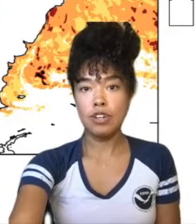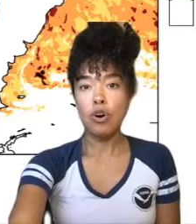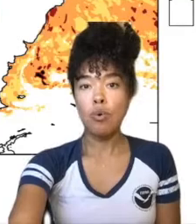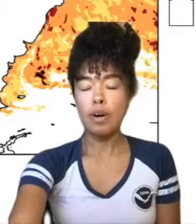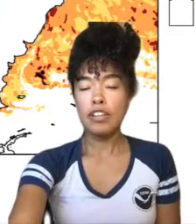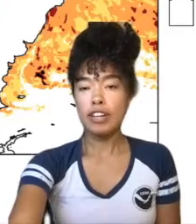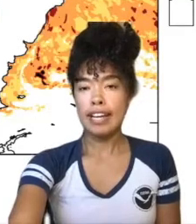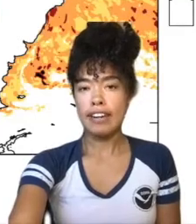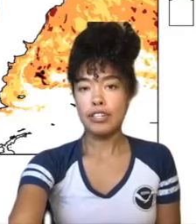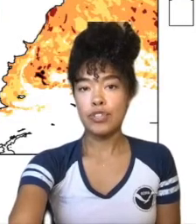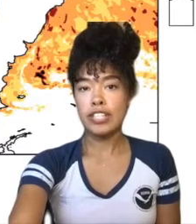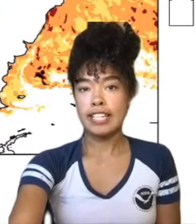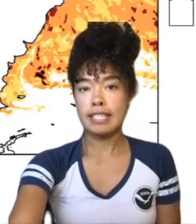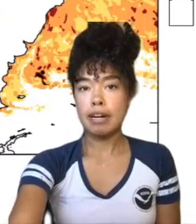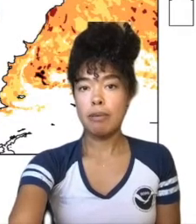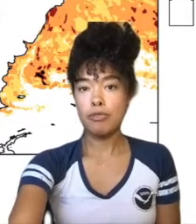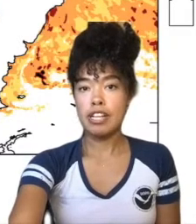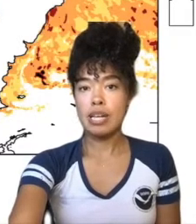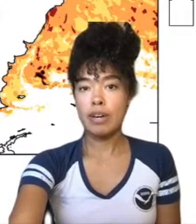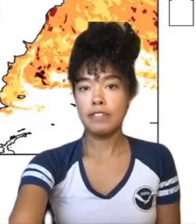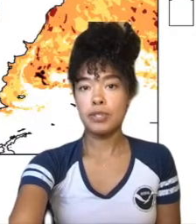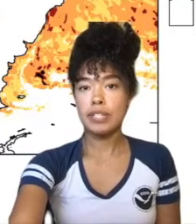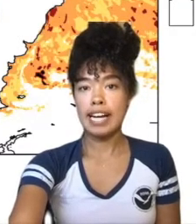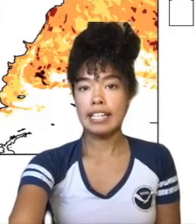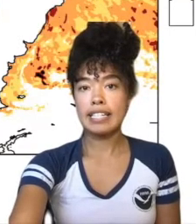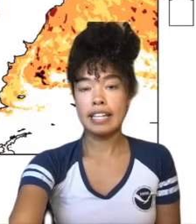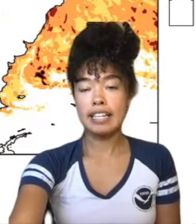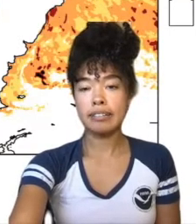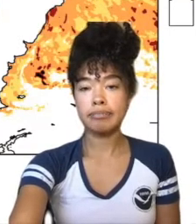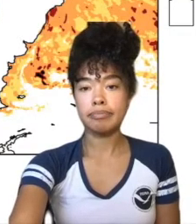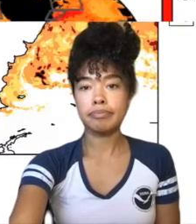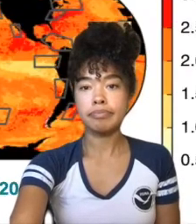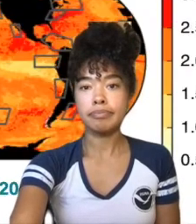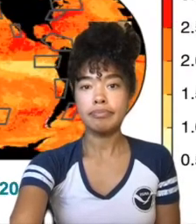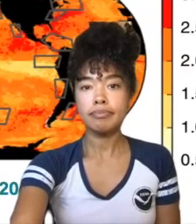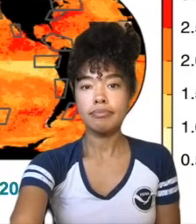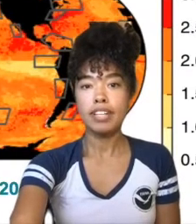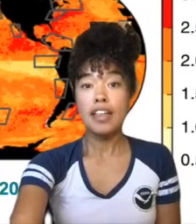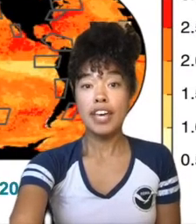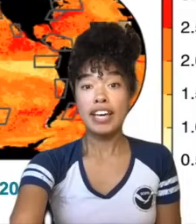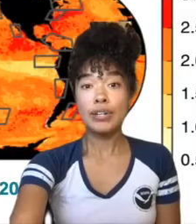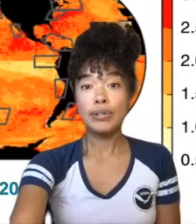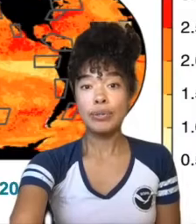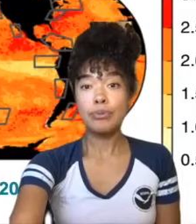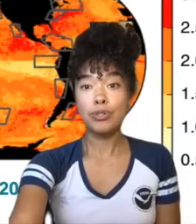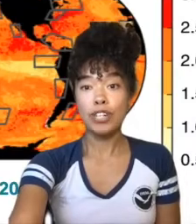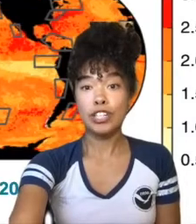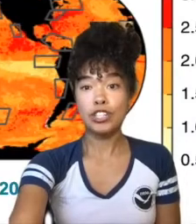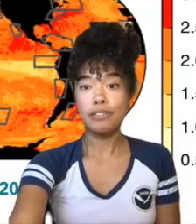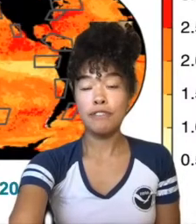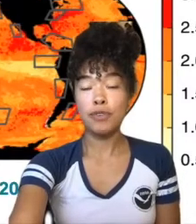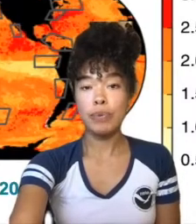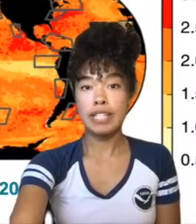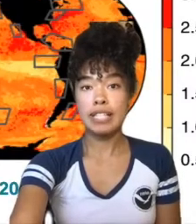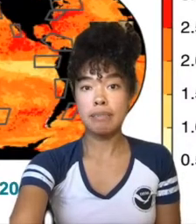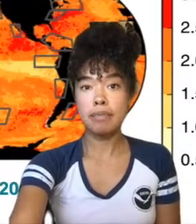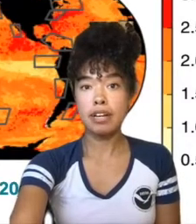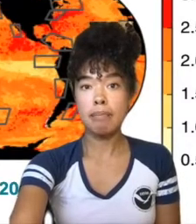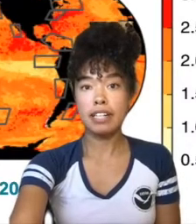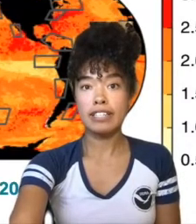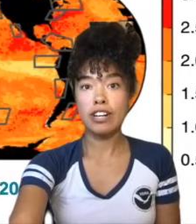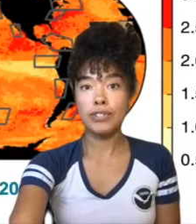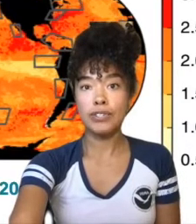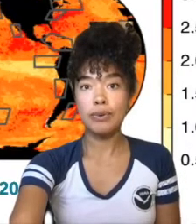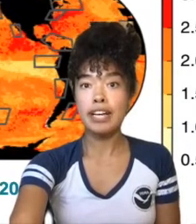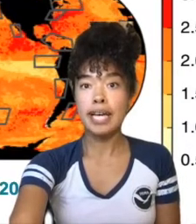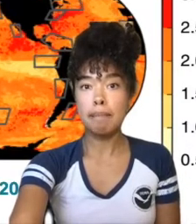waves, what other characteristics about marine heat waves do scientists study? They include duration and frequency,